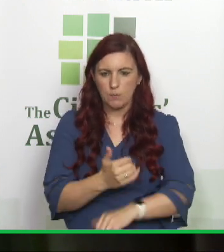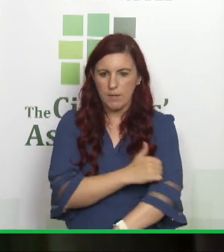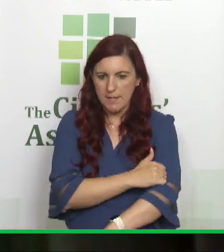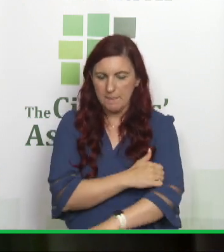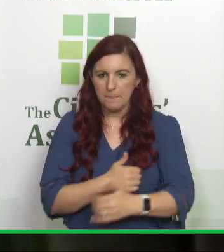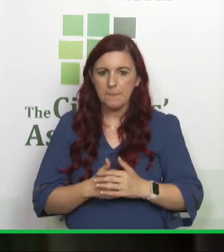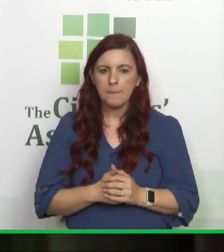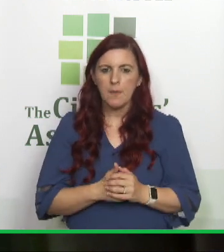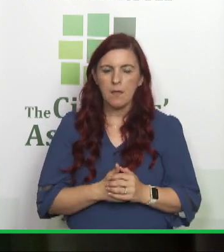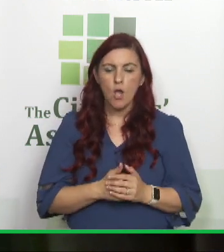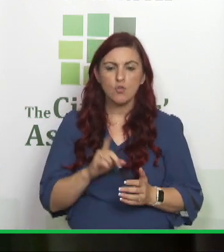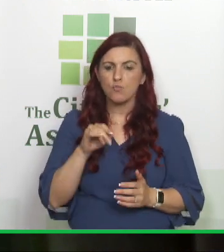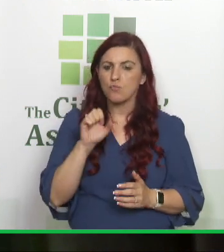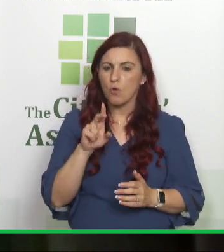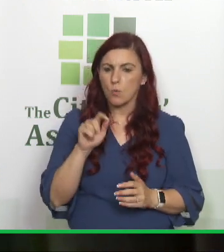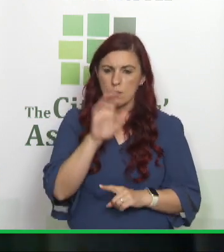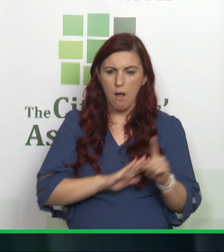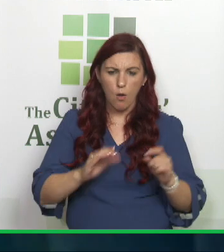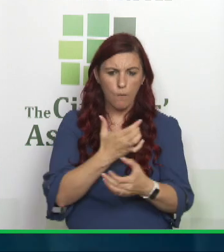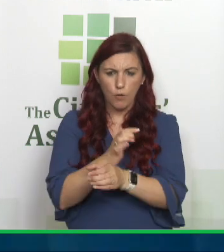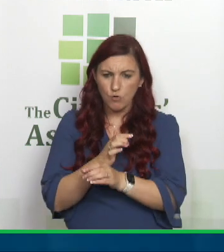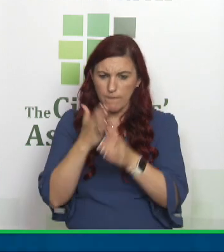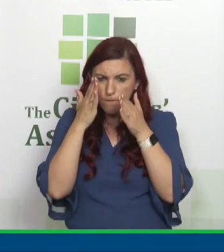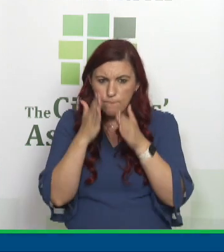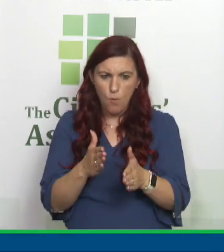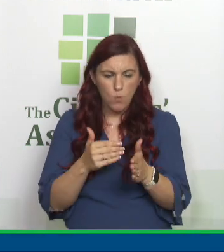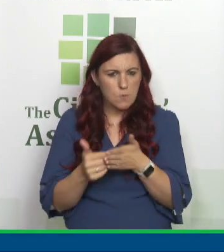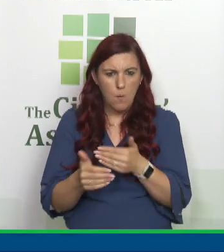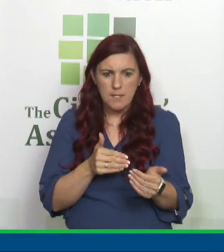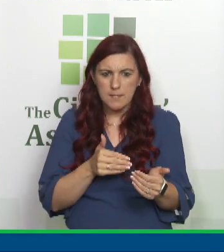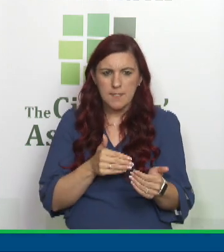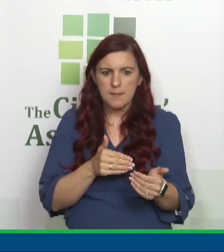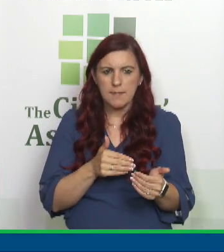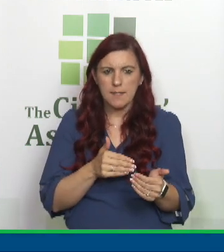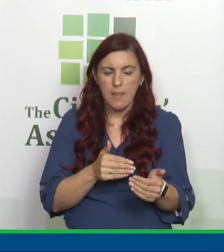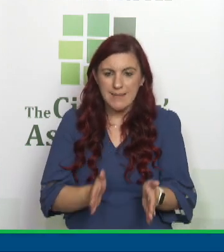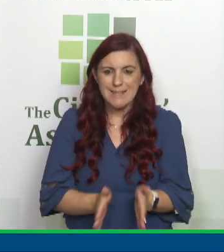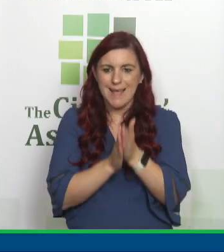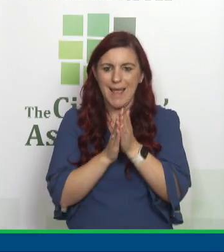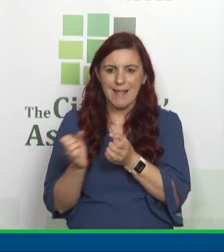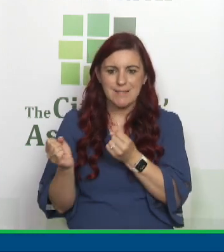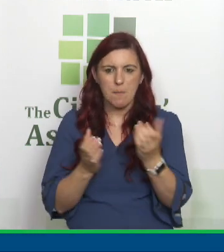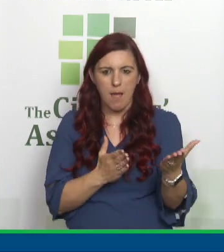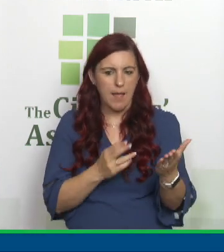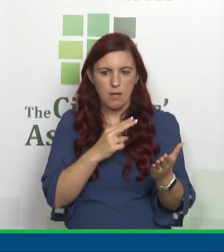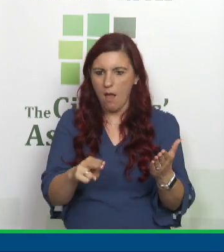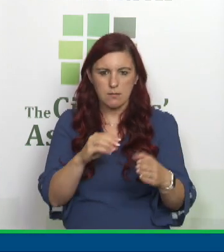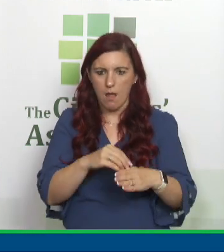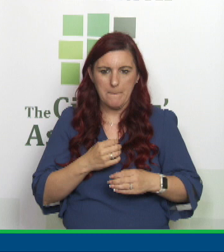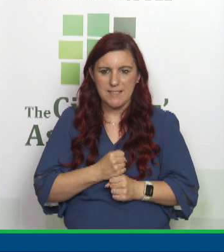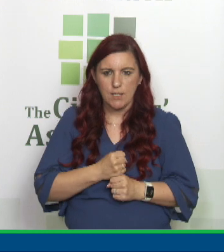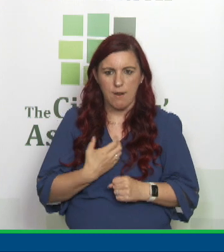of all our drugs units around the country and on the Garda National Drugs and Organised Crime Bureau is on the sale and supply, not on